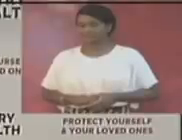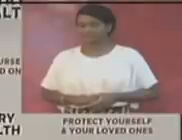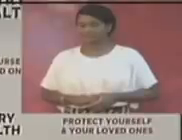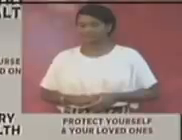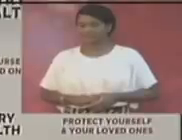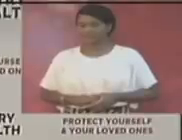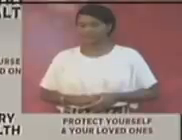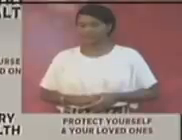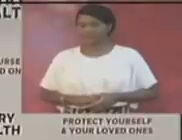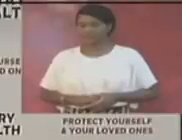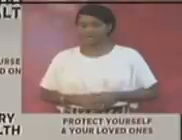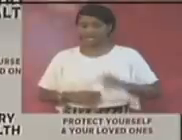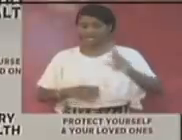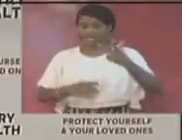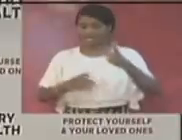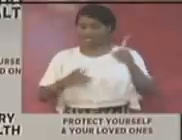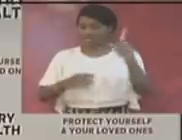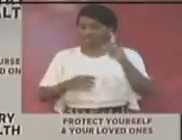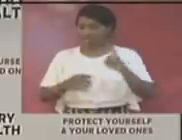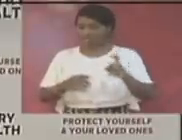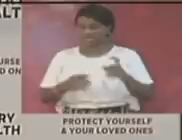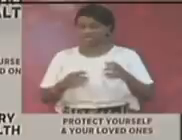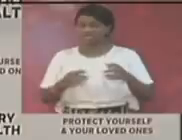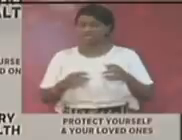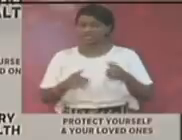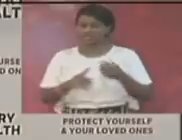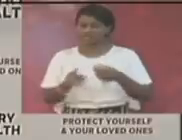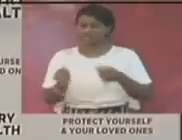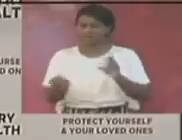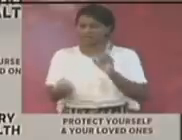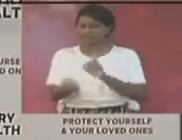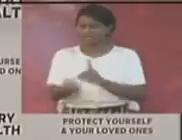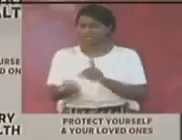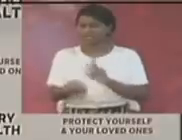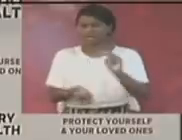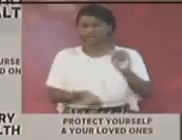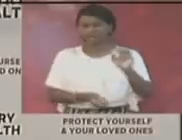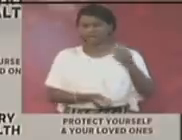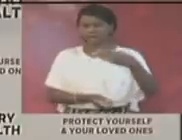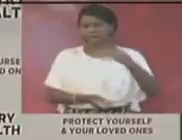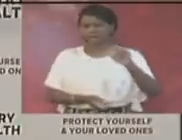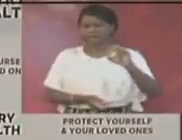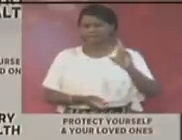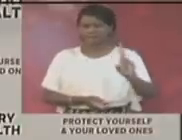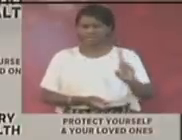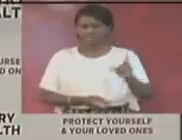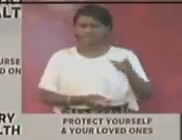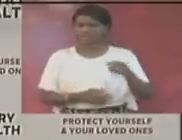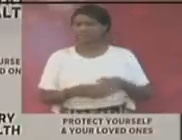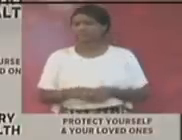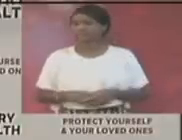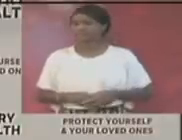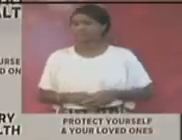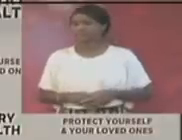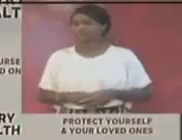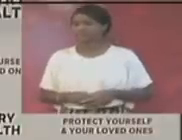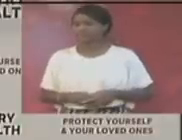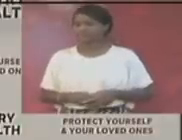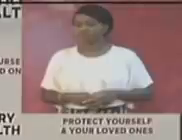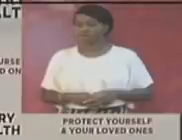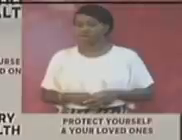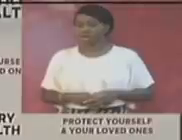there. And this third question, I think Dr. Mohammed will take because it links directly to her presentation. Is